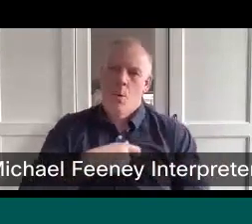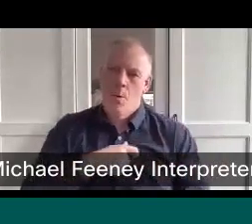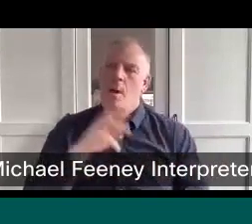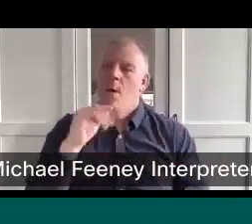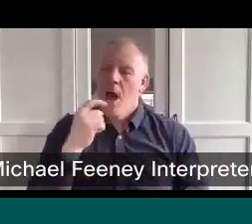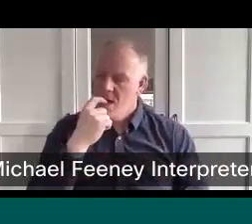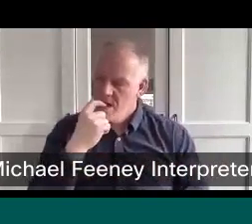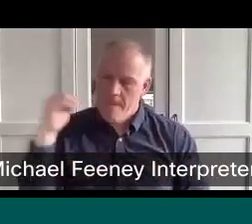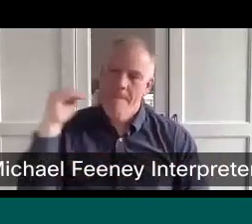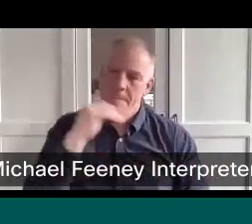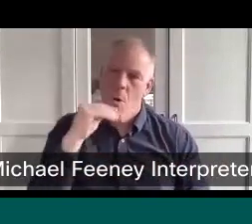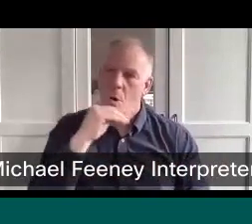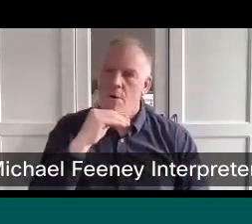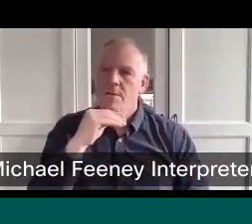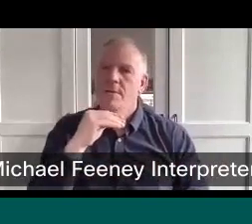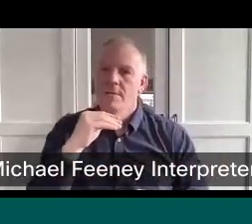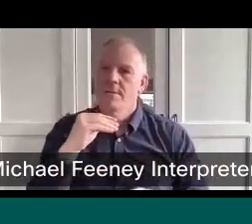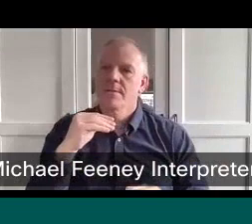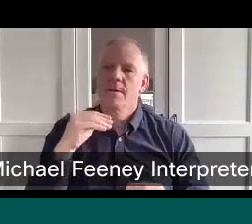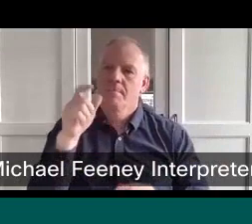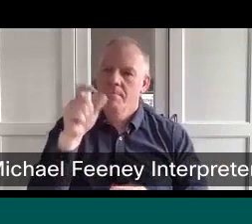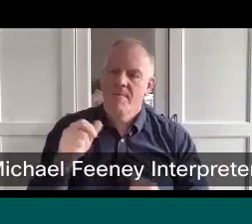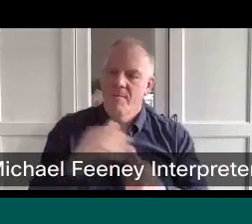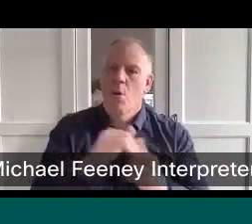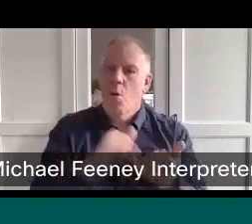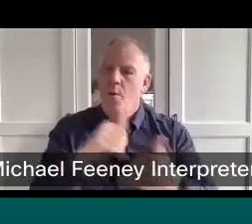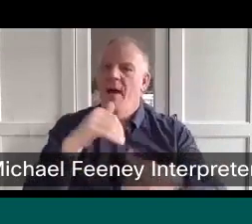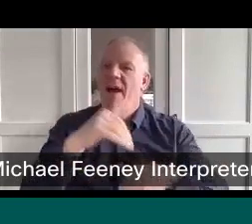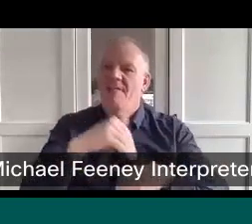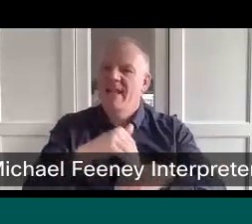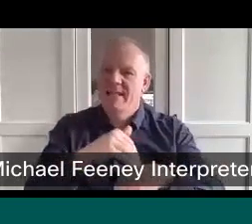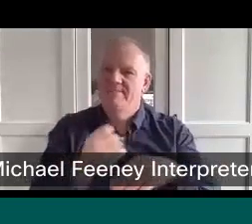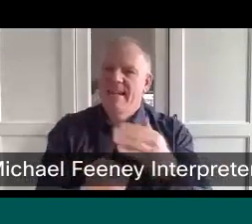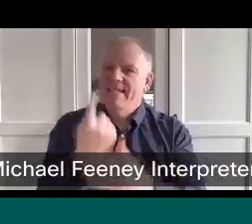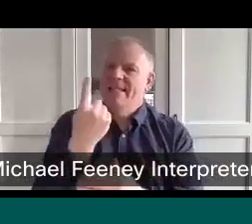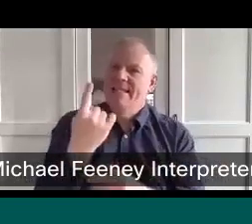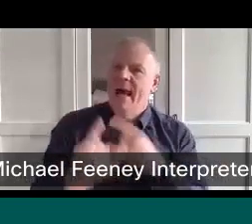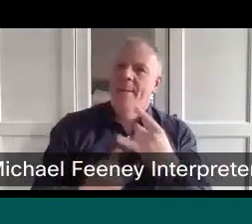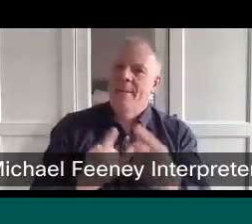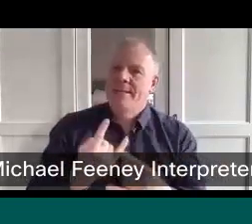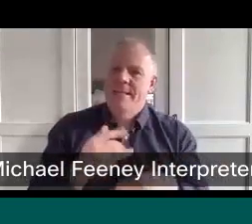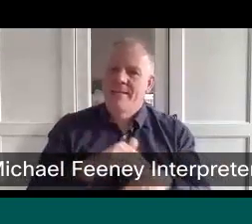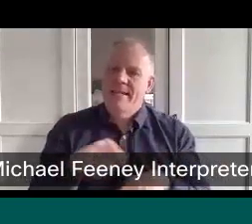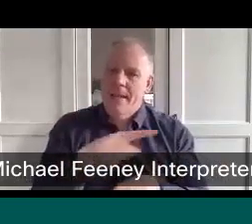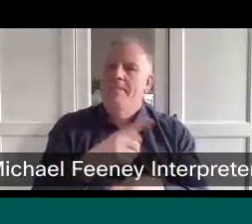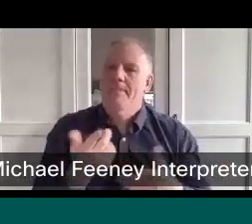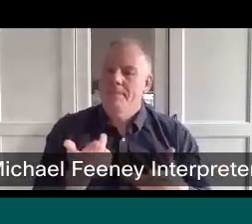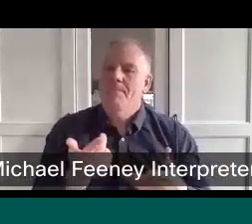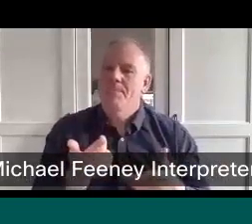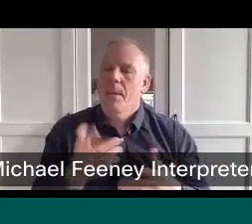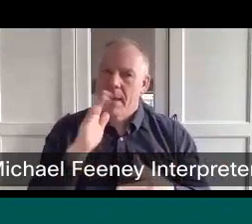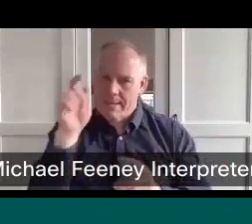a vitally critical role for the people who are affected by these serious incidents, and you do need to give it